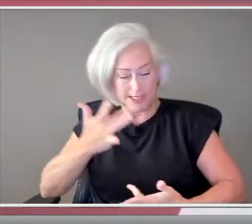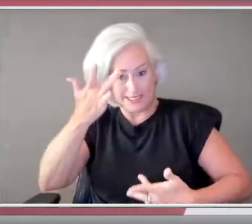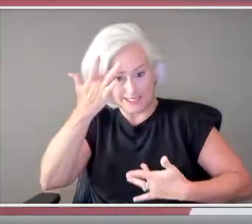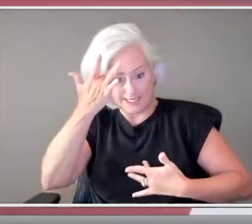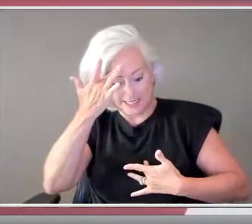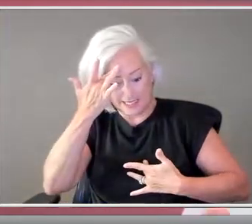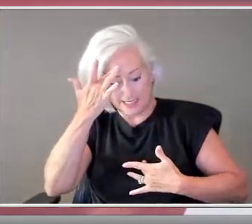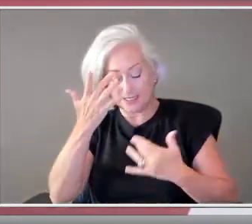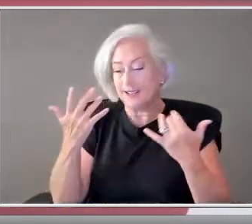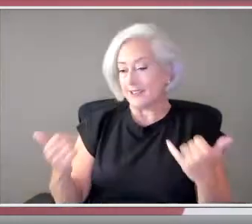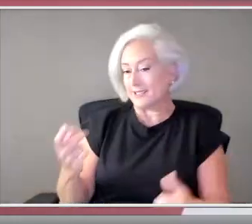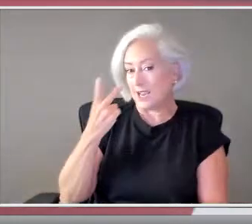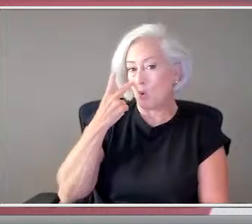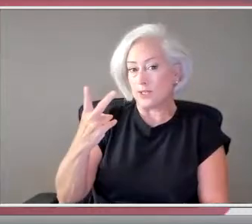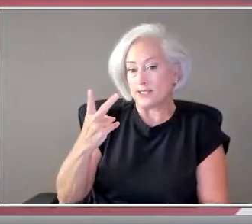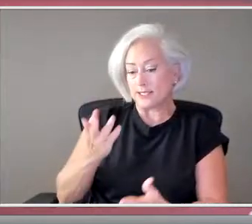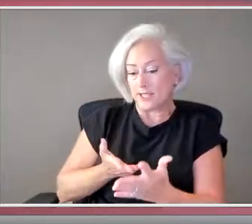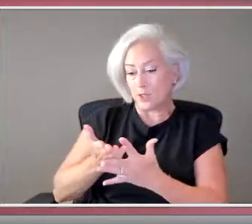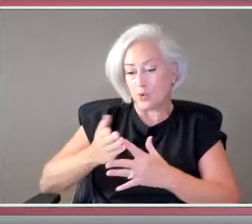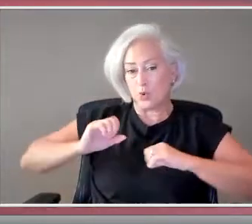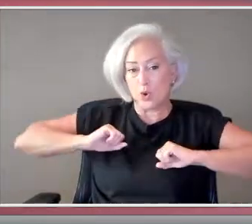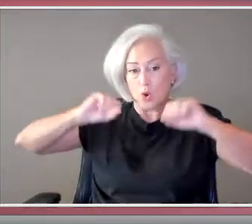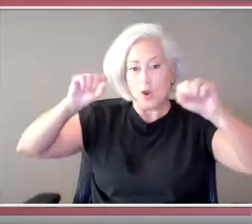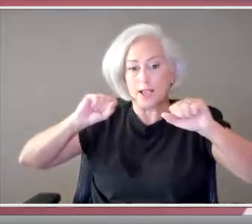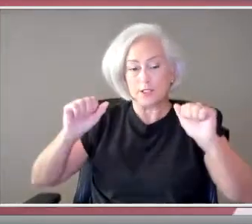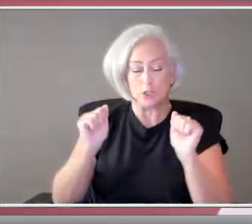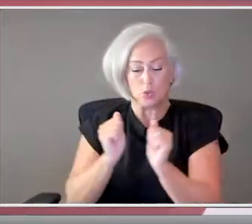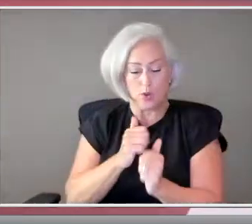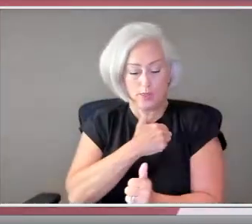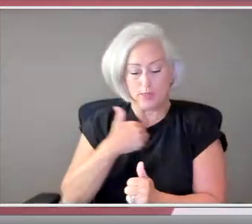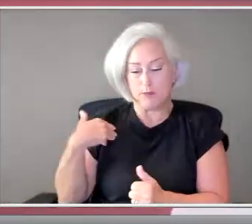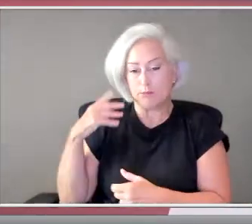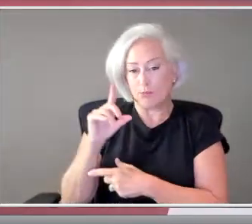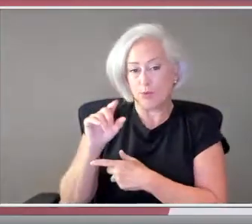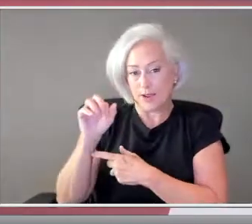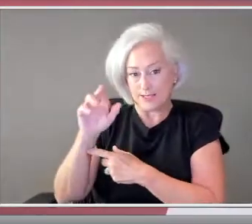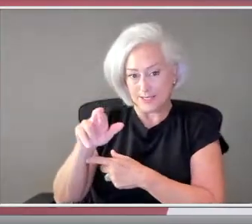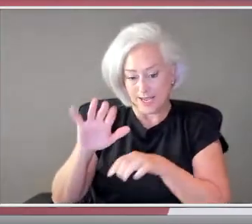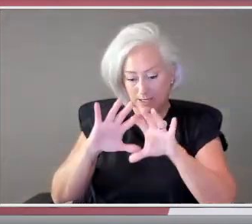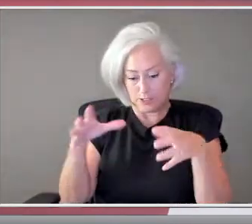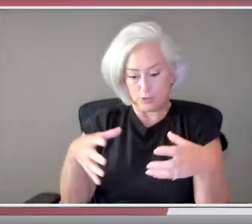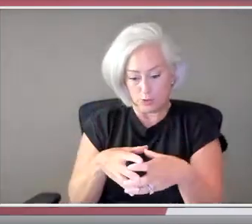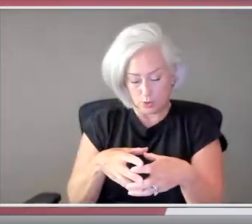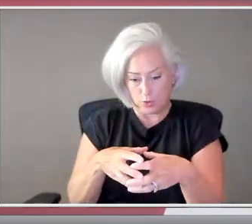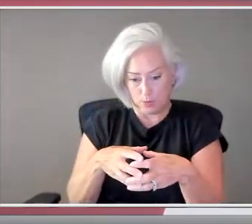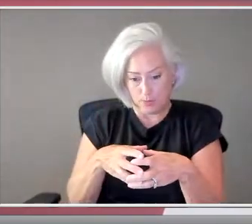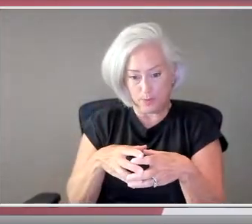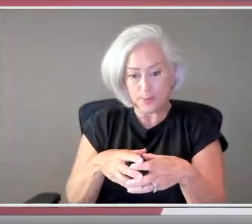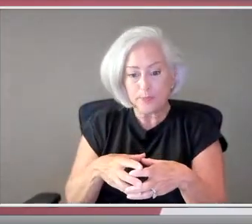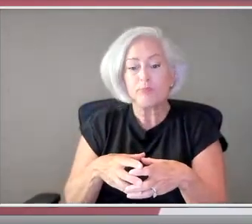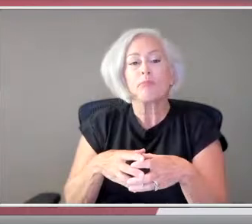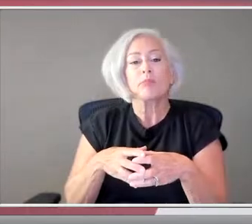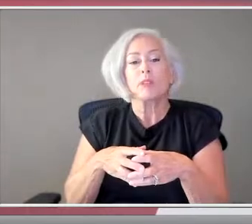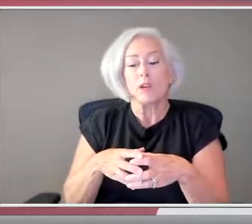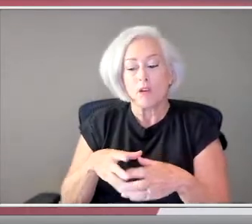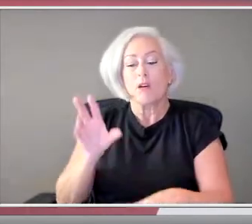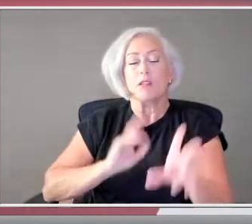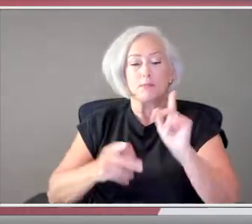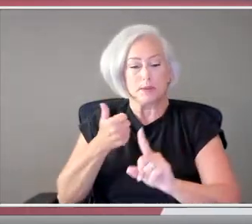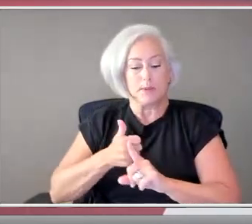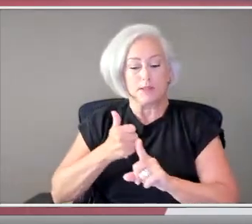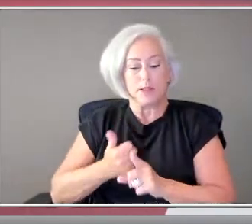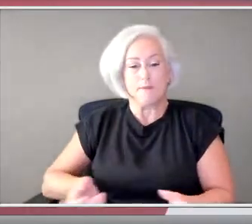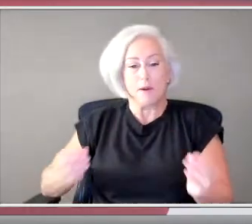with exercise in breast cancer population, women with Herceptin, that the people who are more physically active on